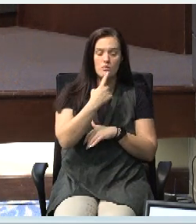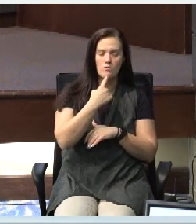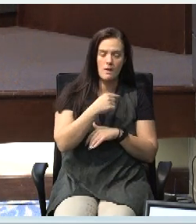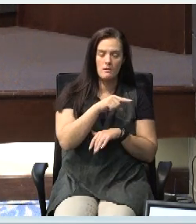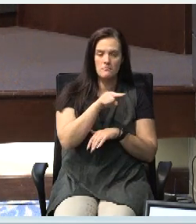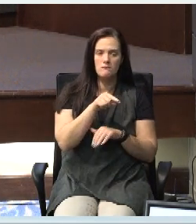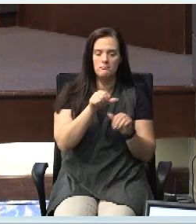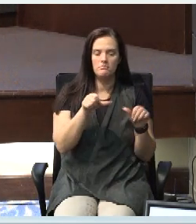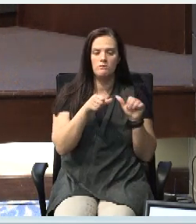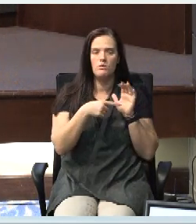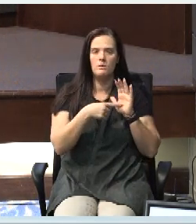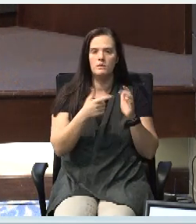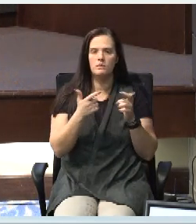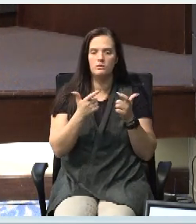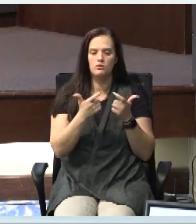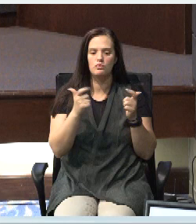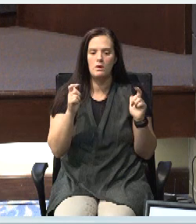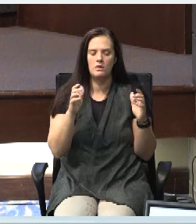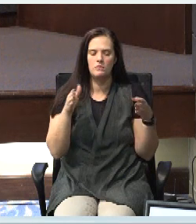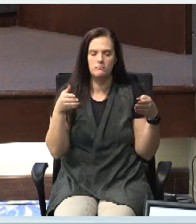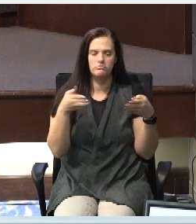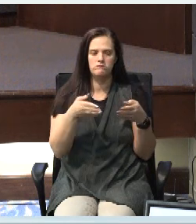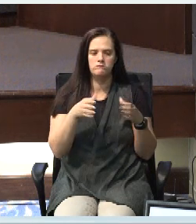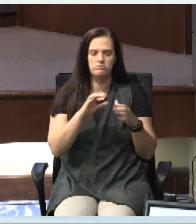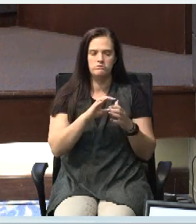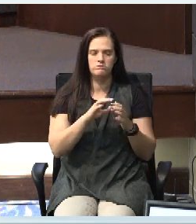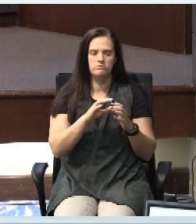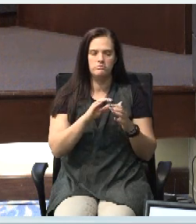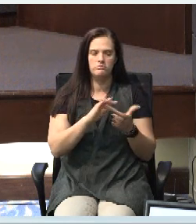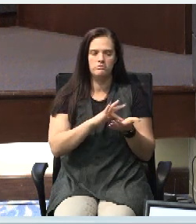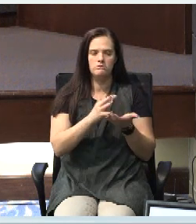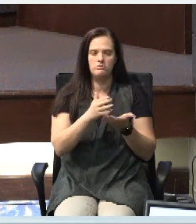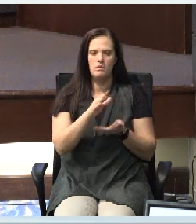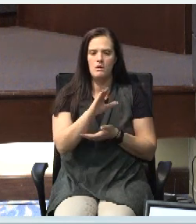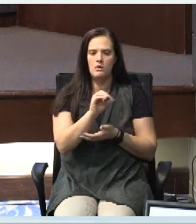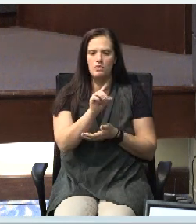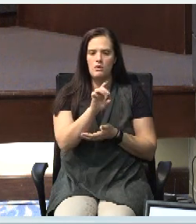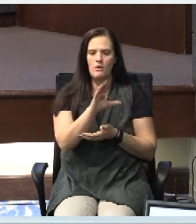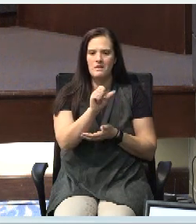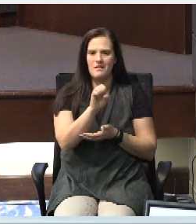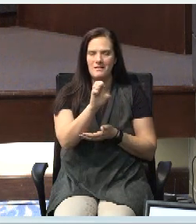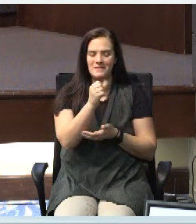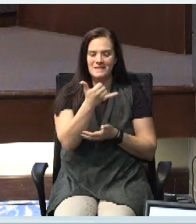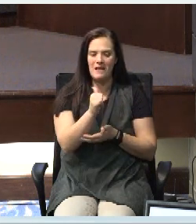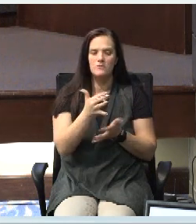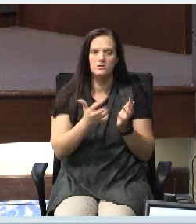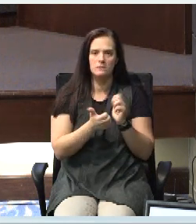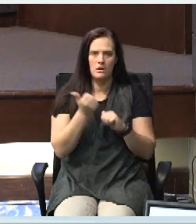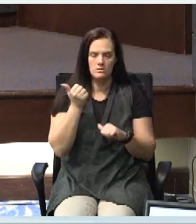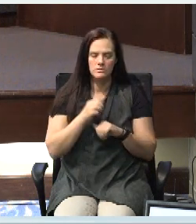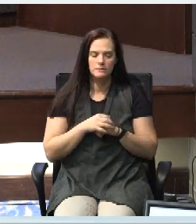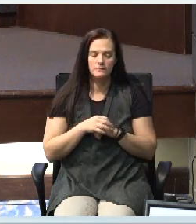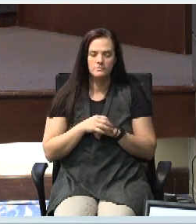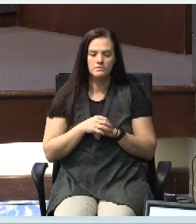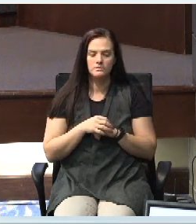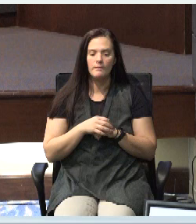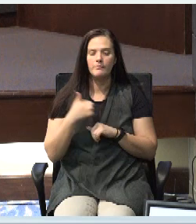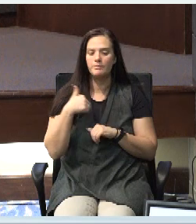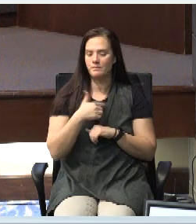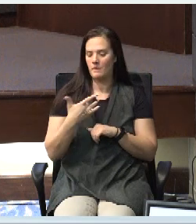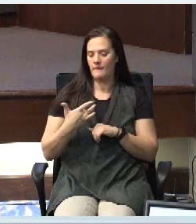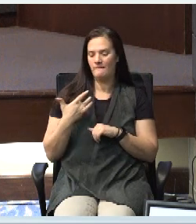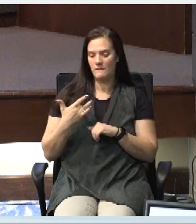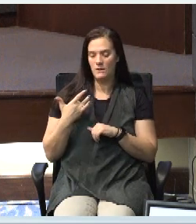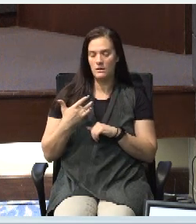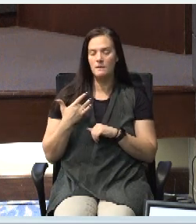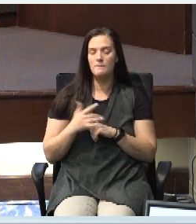map represent greater concentrations of code cases, with yellow being the most dense. We feel